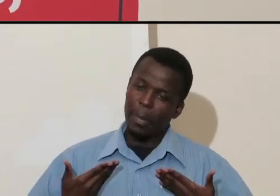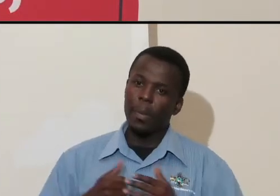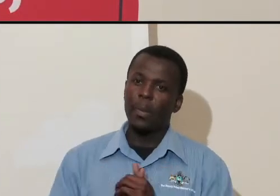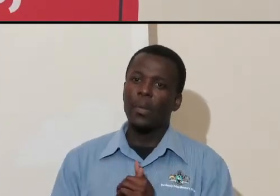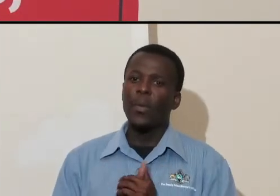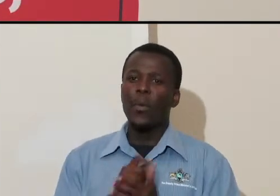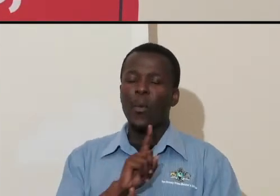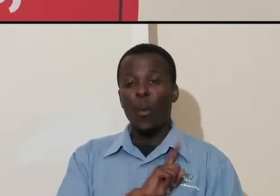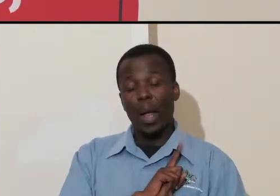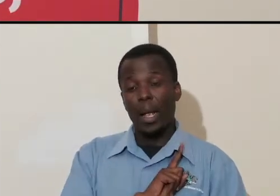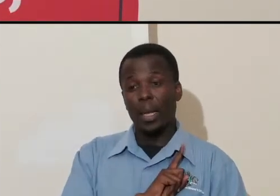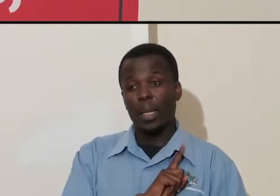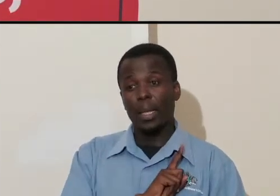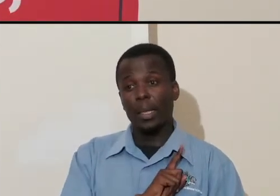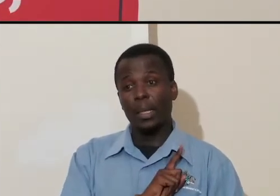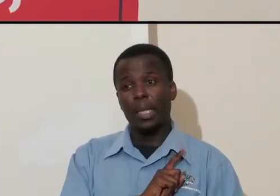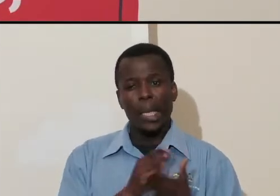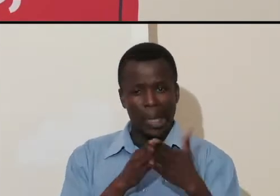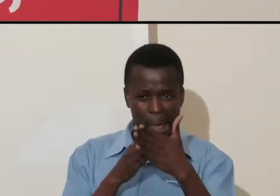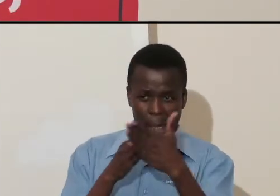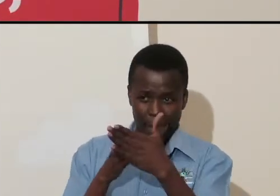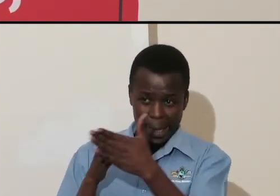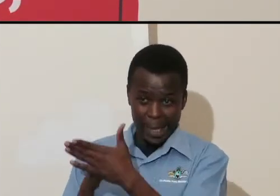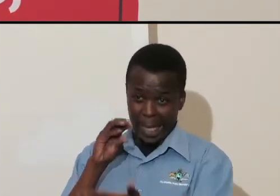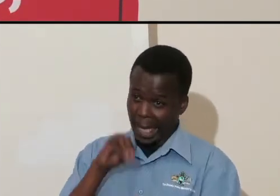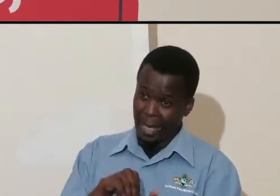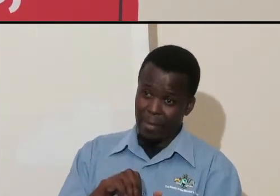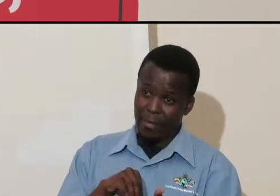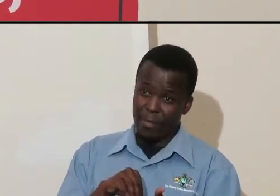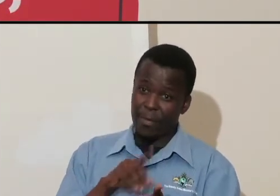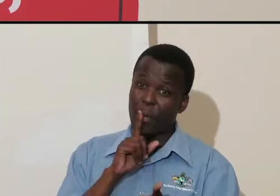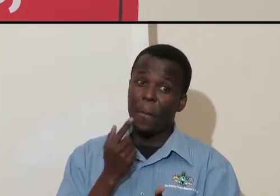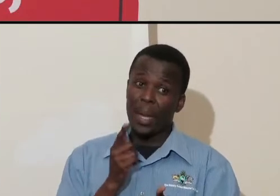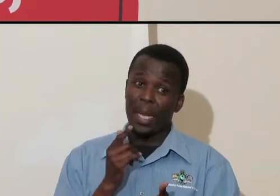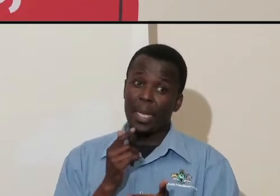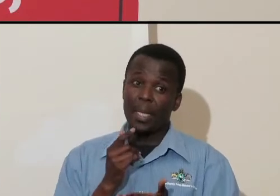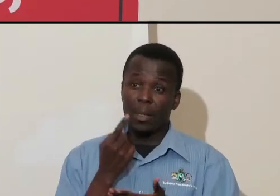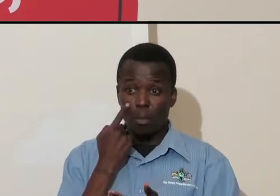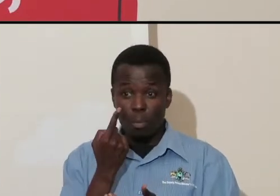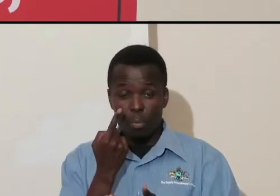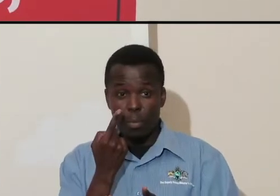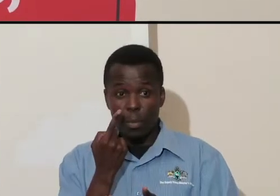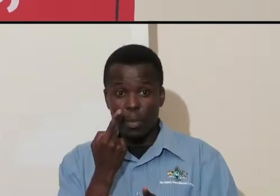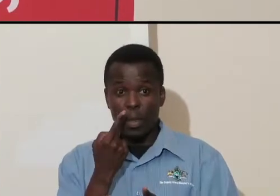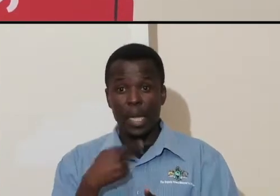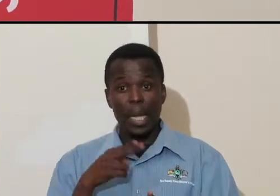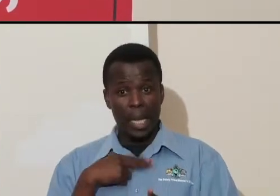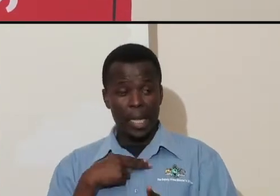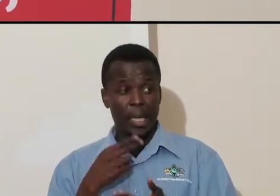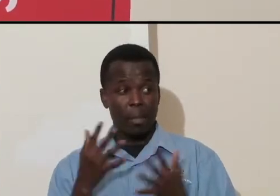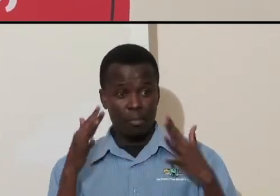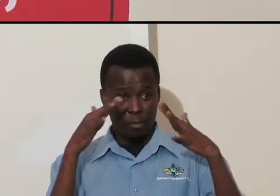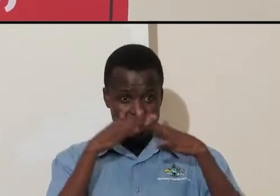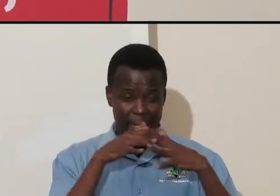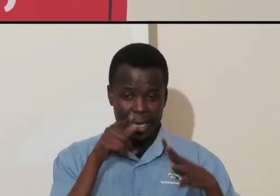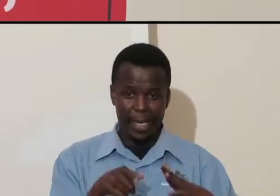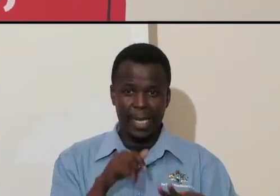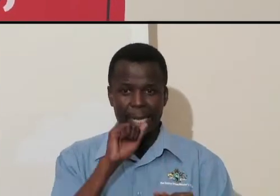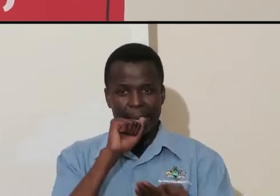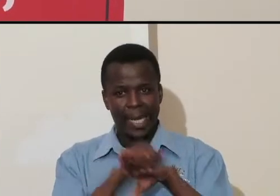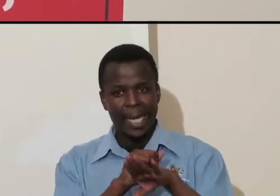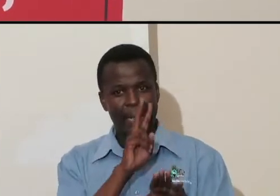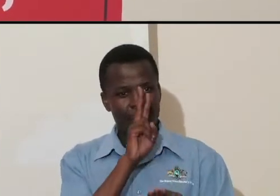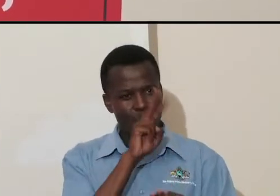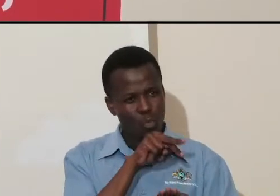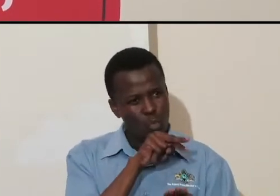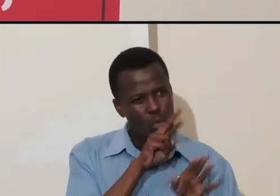that despite all that, we can come here and look back to what we've been doing